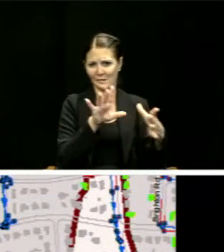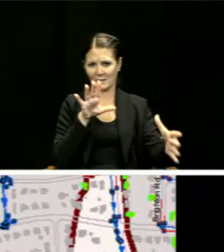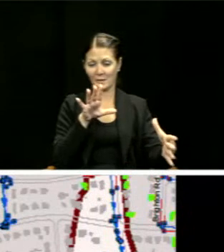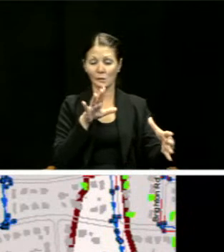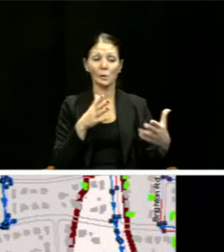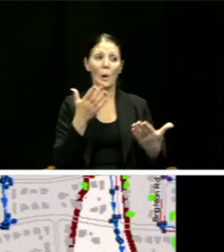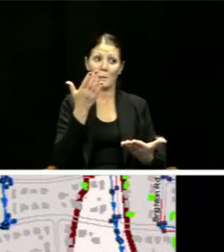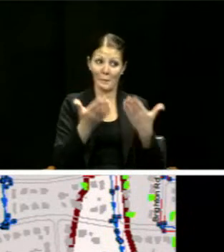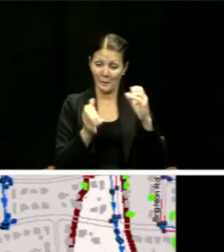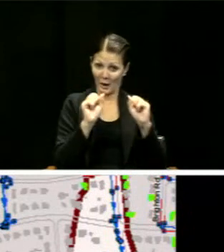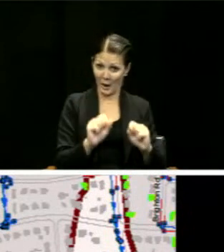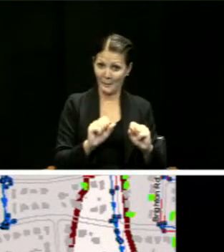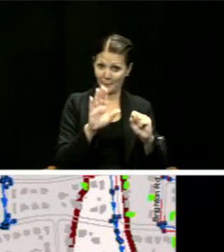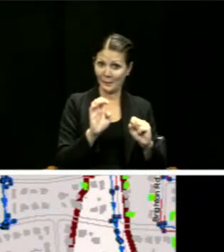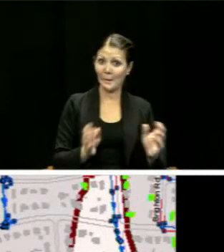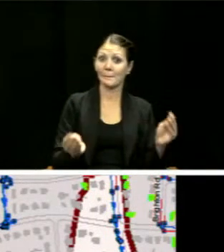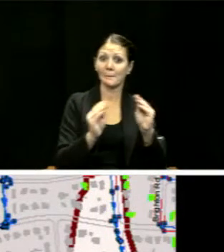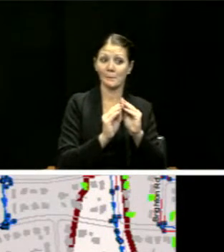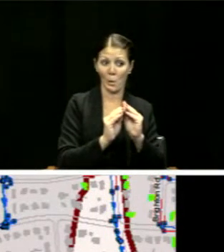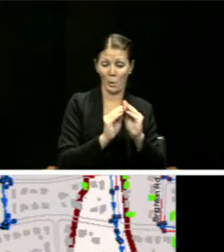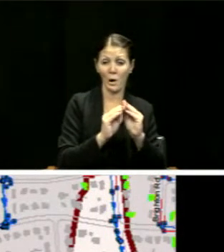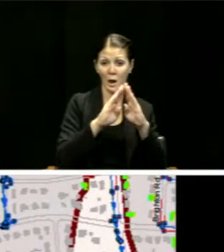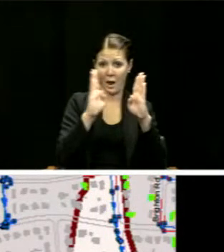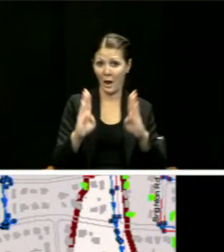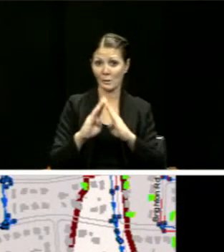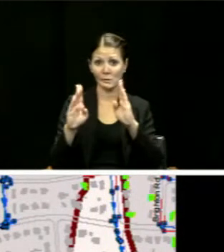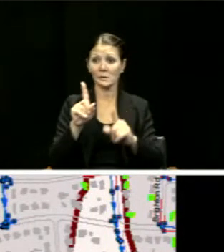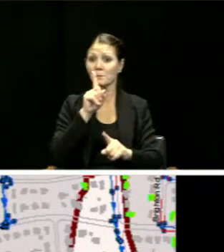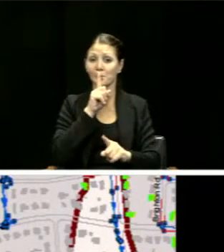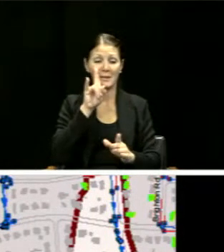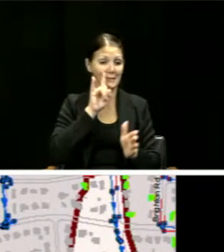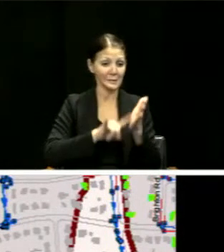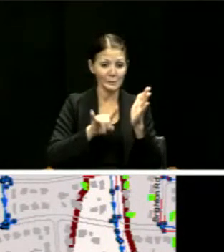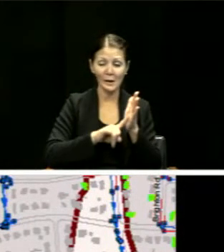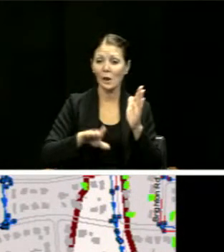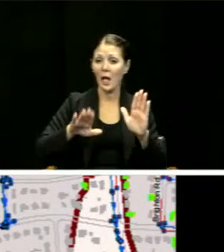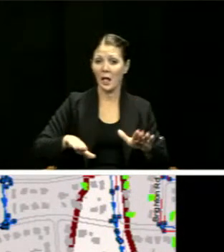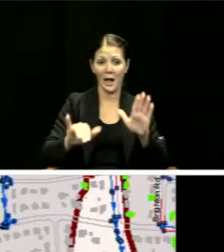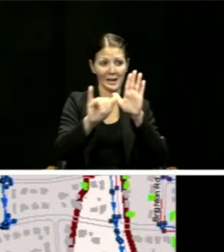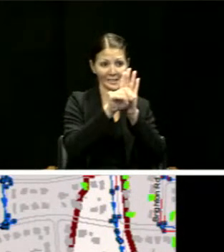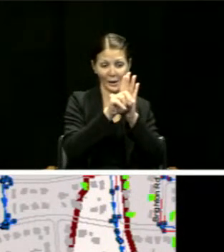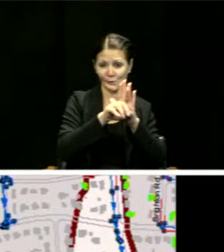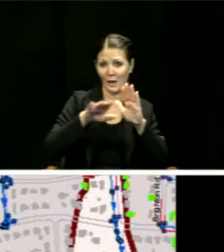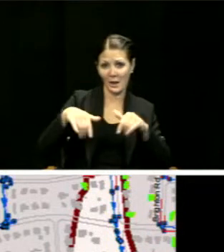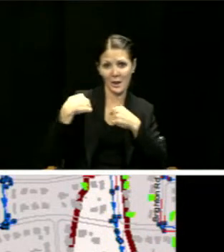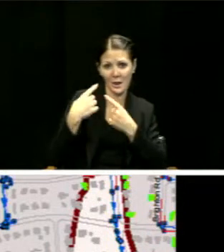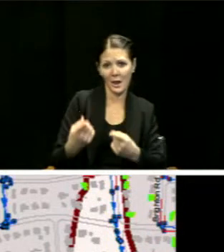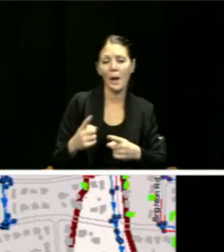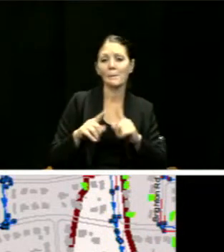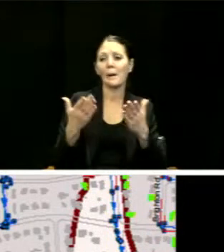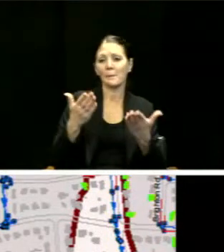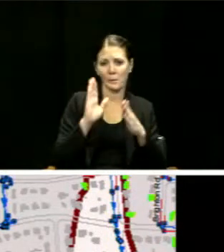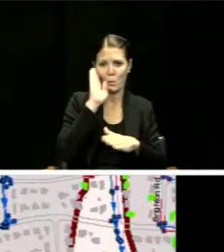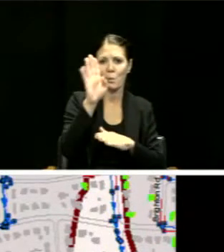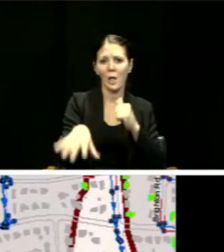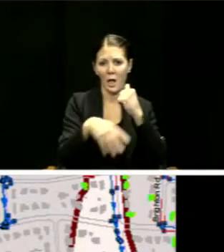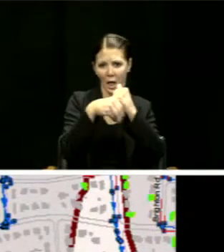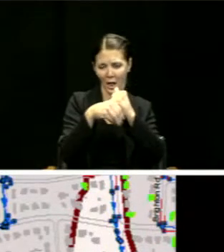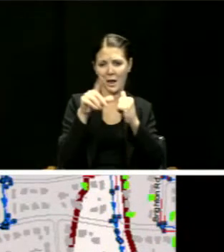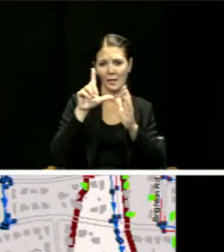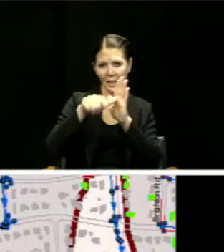be additional properties that have not been inspected and or not been identified at this time.